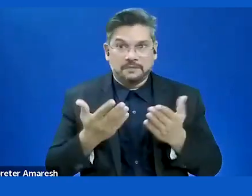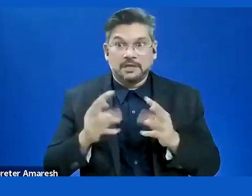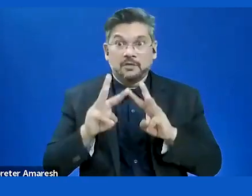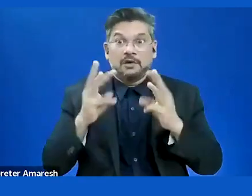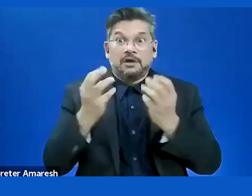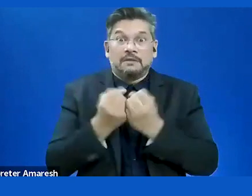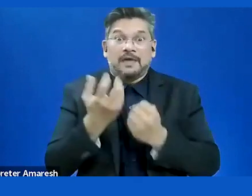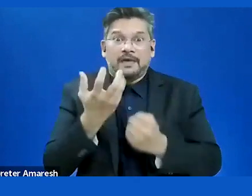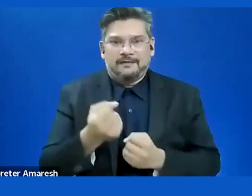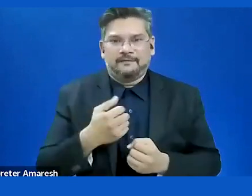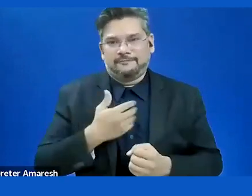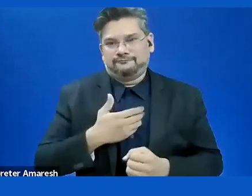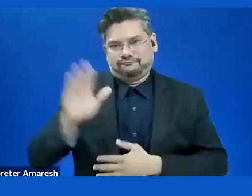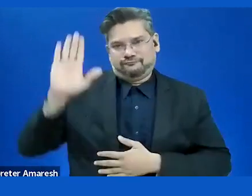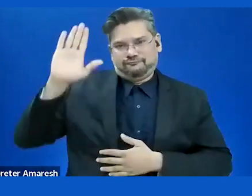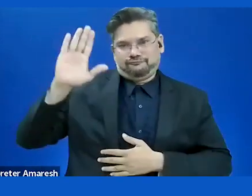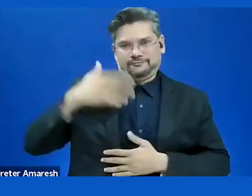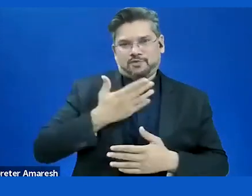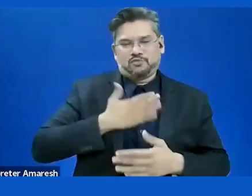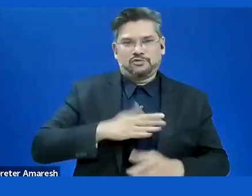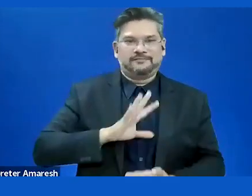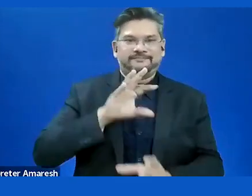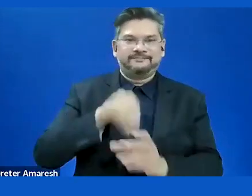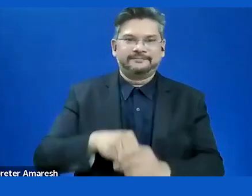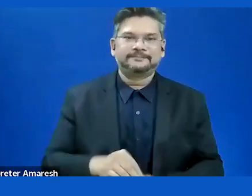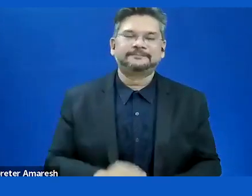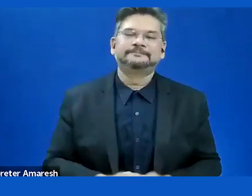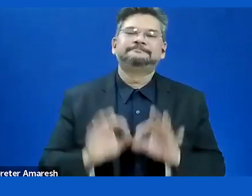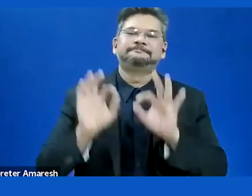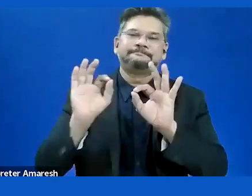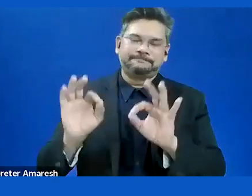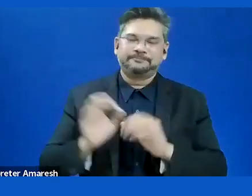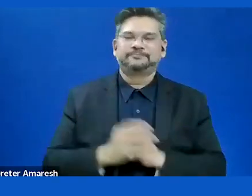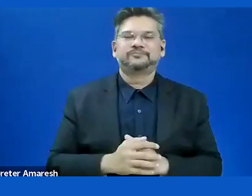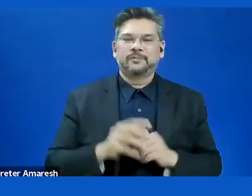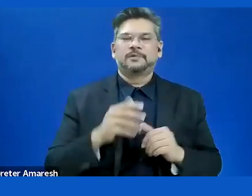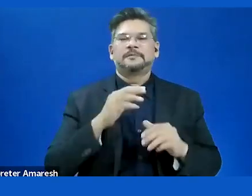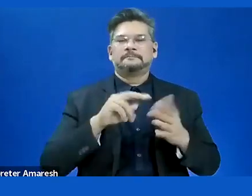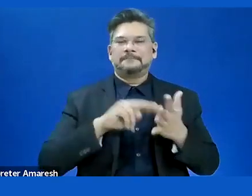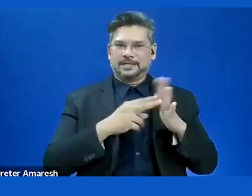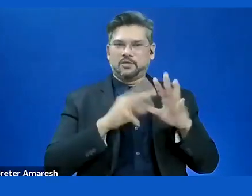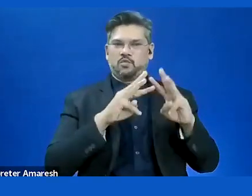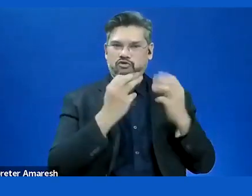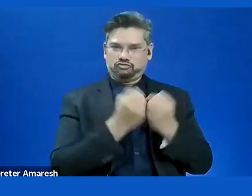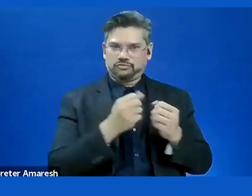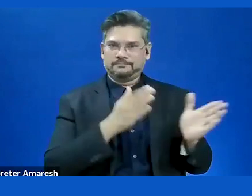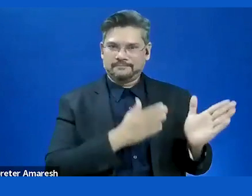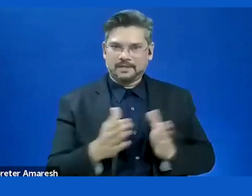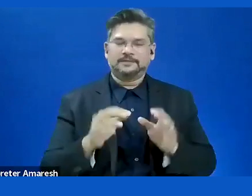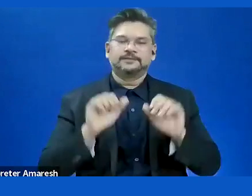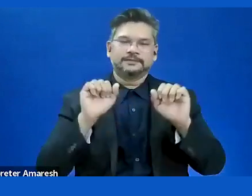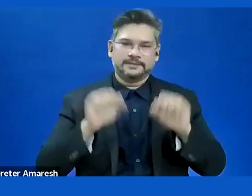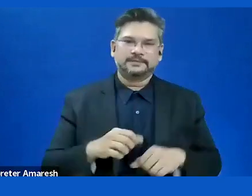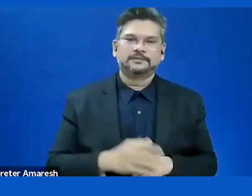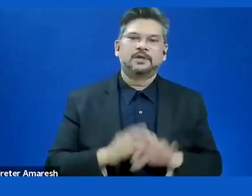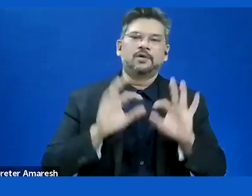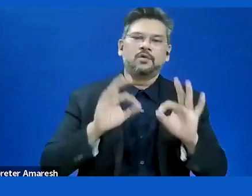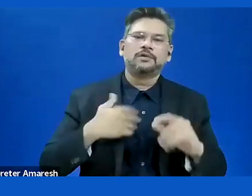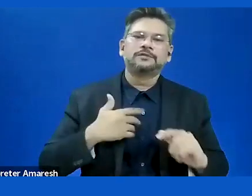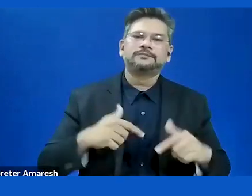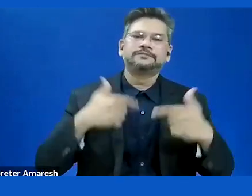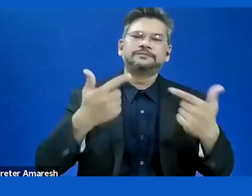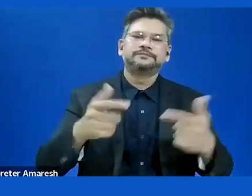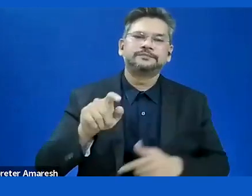That's good. So Stian, from your perspective, how can we, either you as an expert or we as a